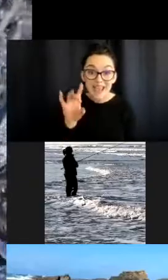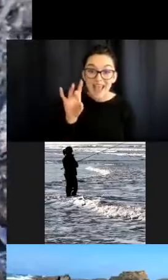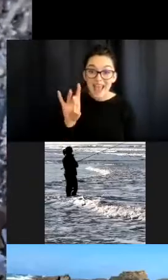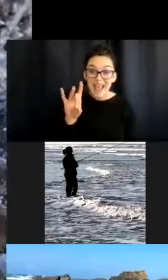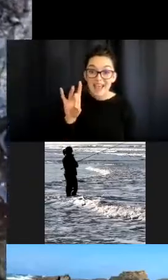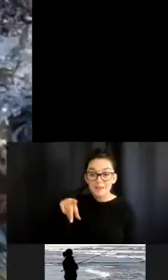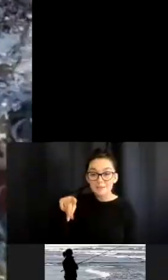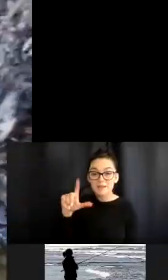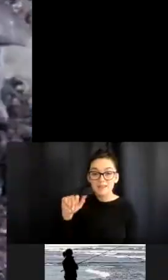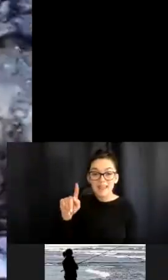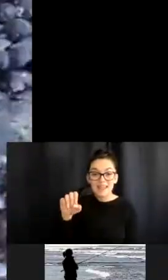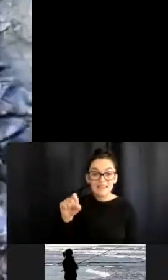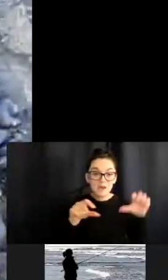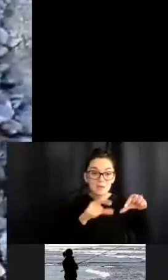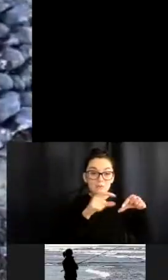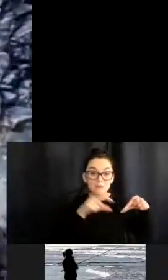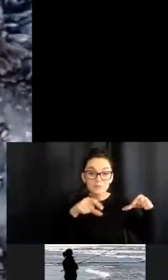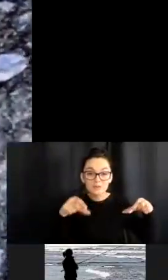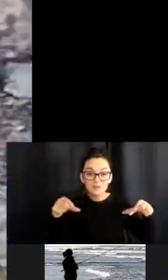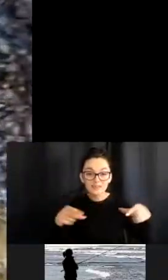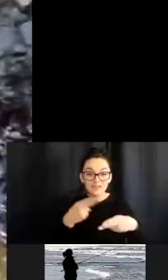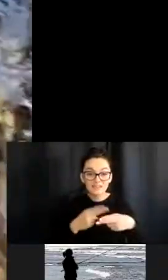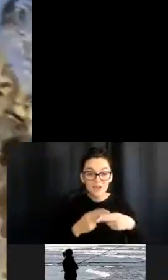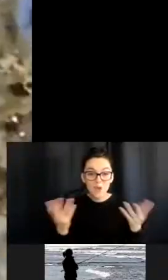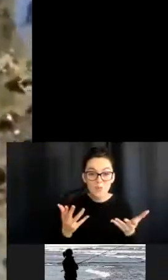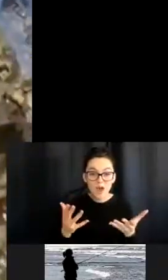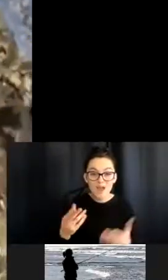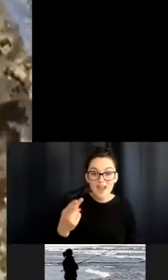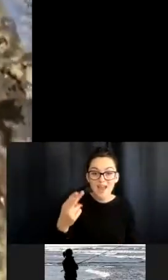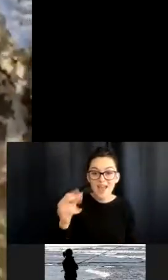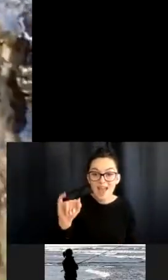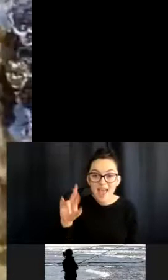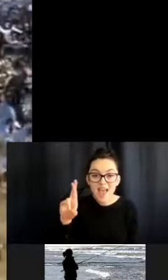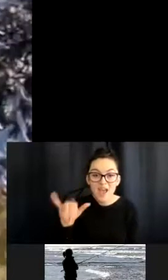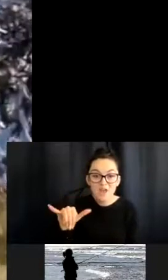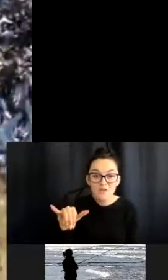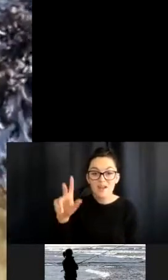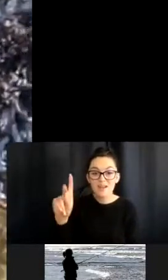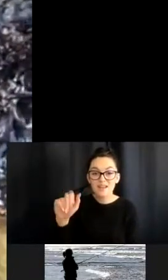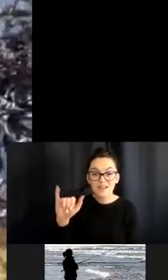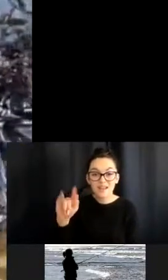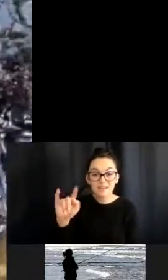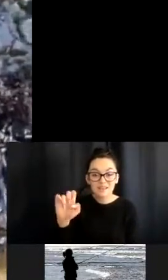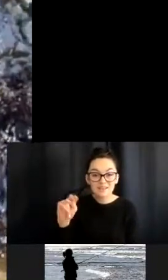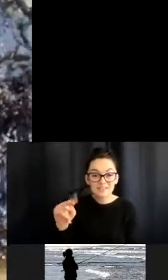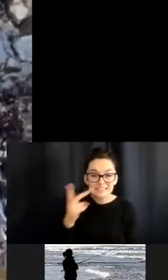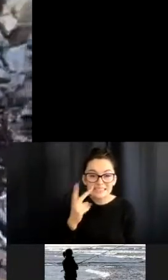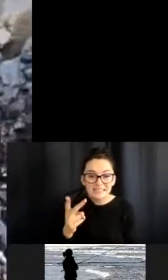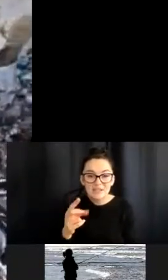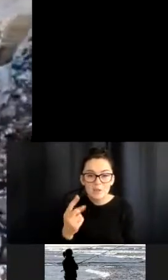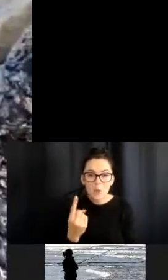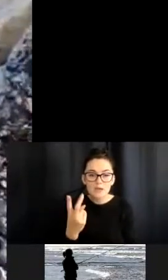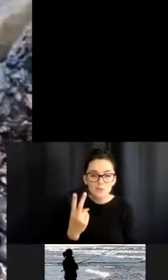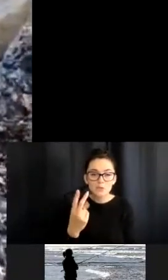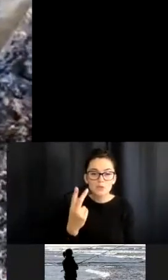chitin. That's called a hairy chitin. Right there. You see that? 8 plates. 1, 2,